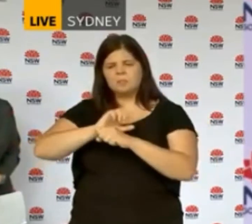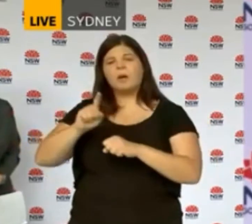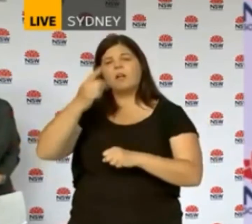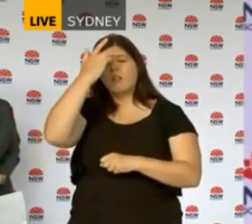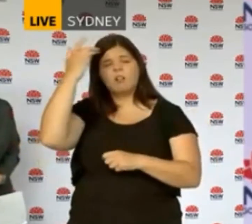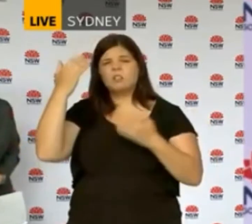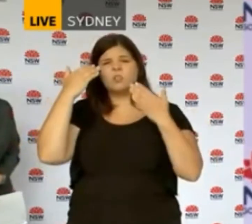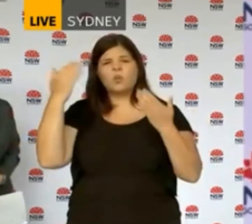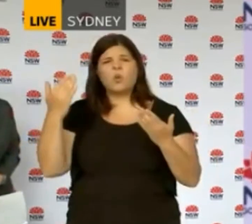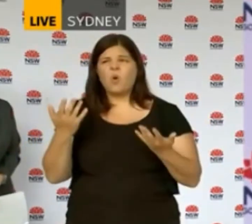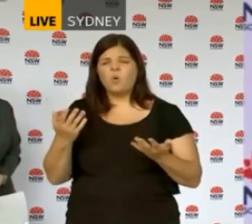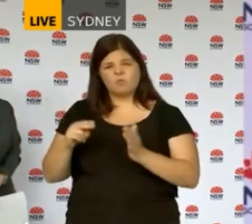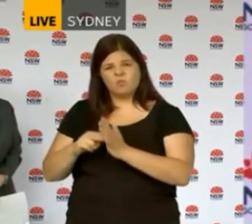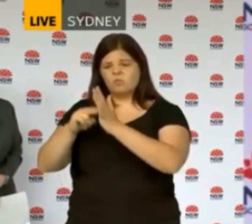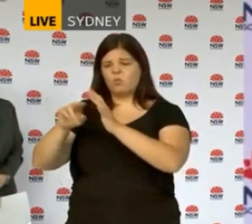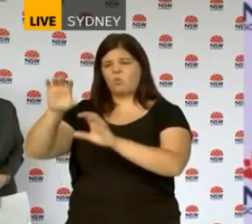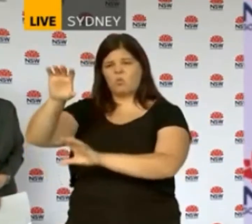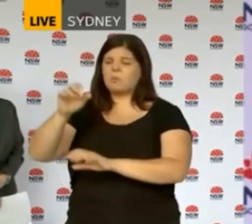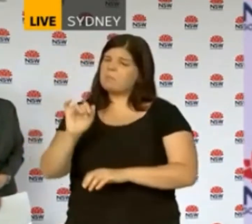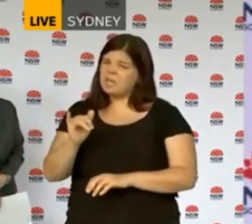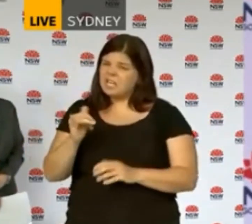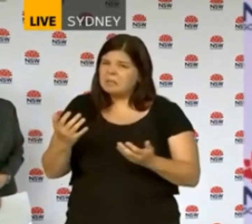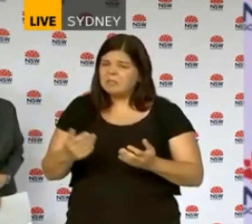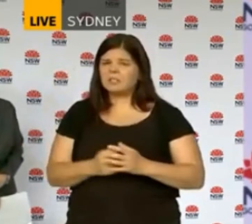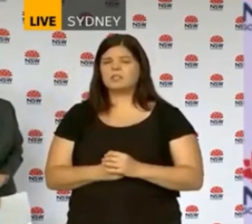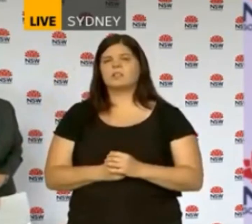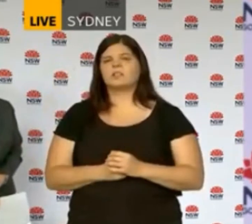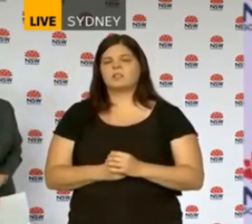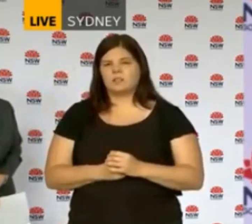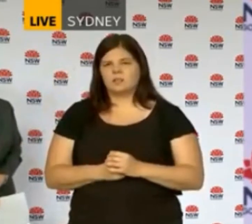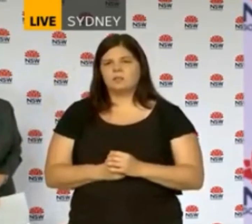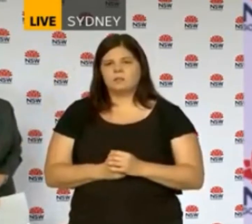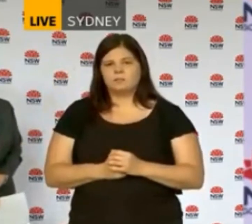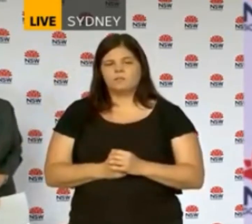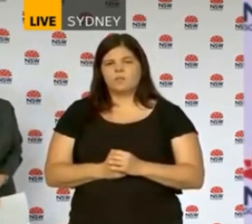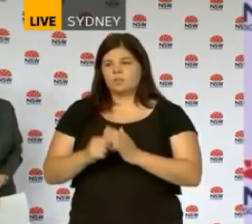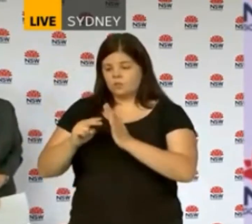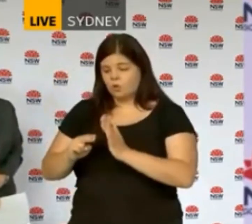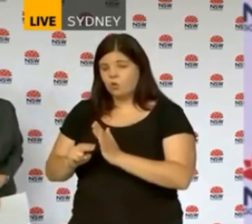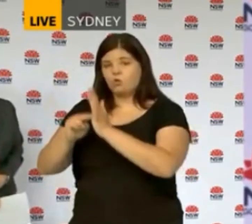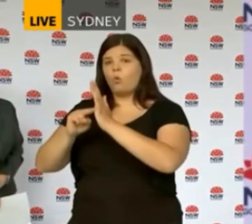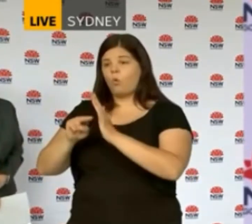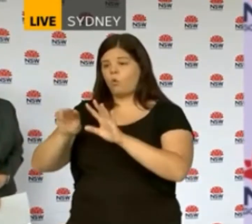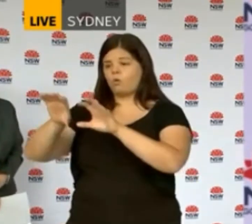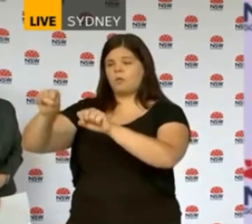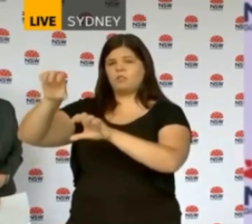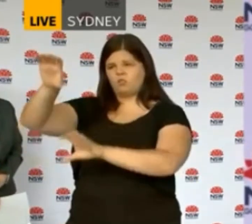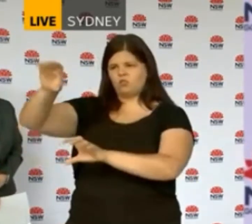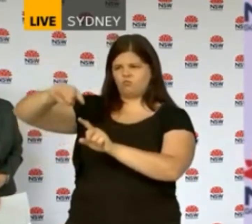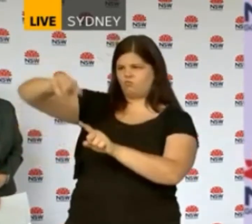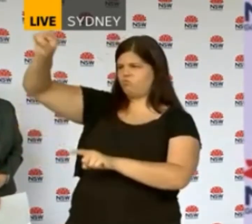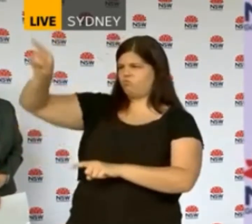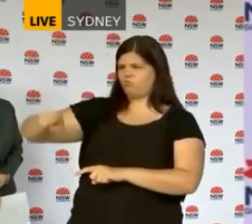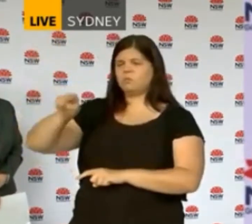Beaches. So can I say to all of our friends on the end of the northern end of the peninsula, on the Northern